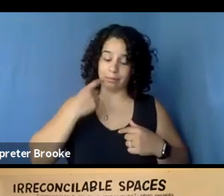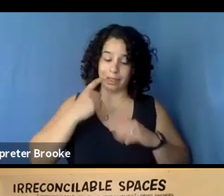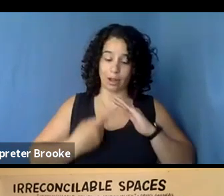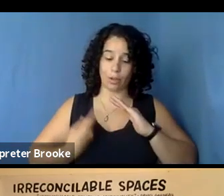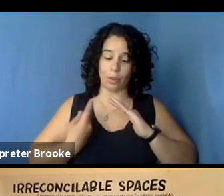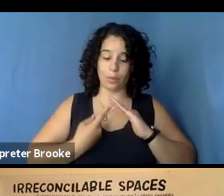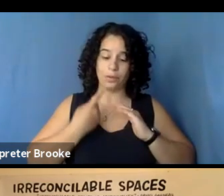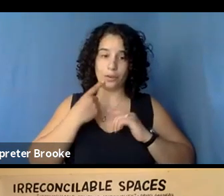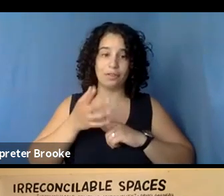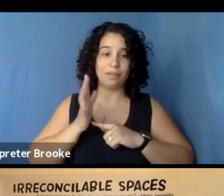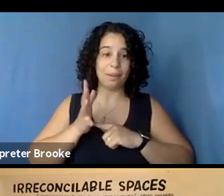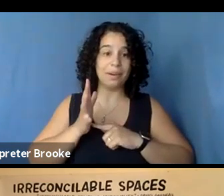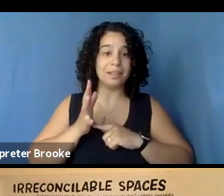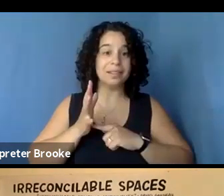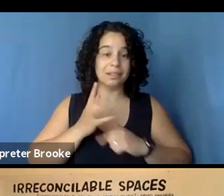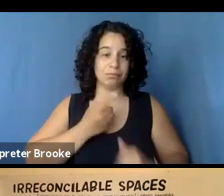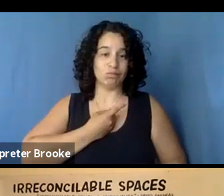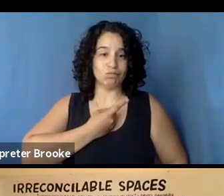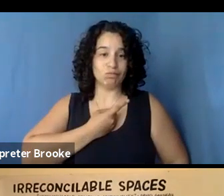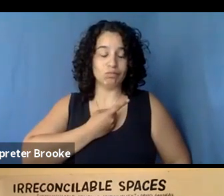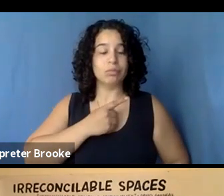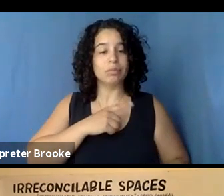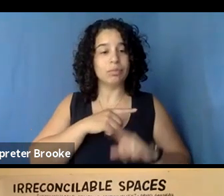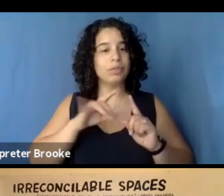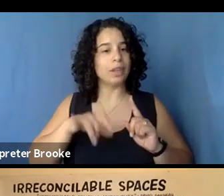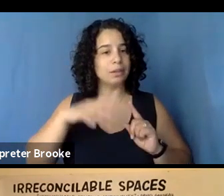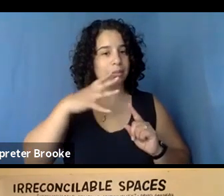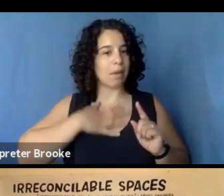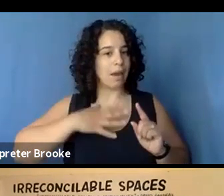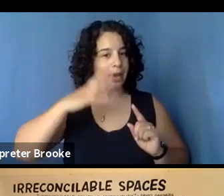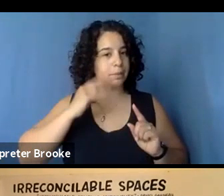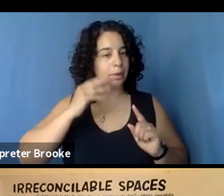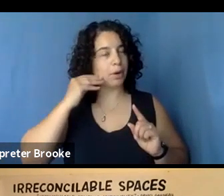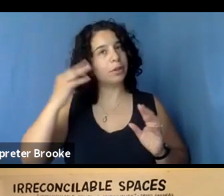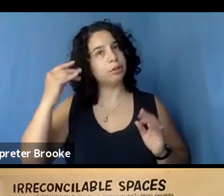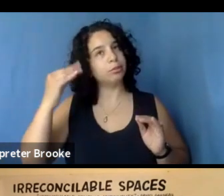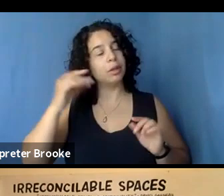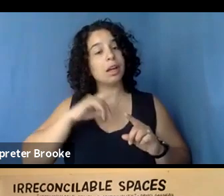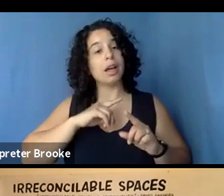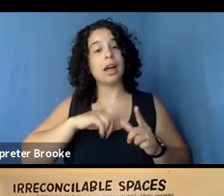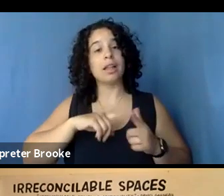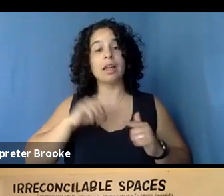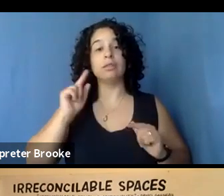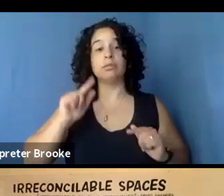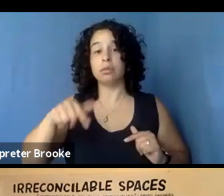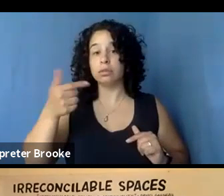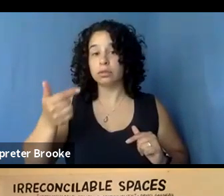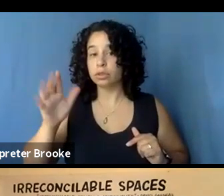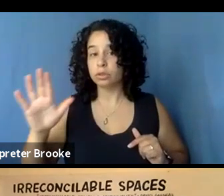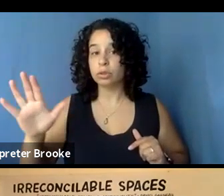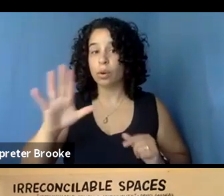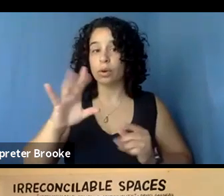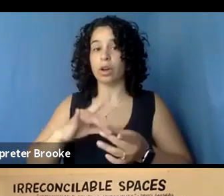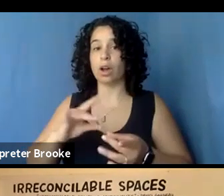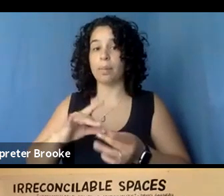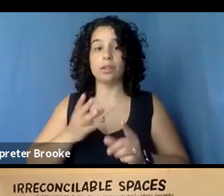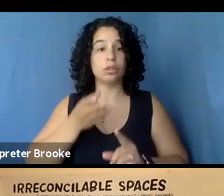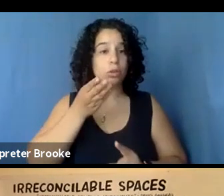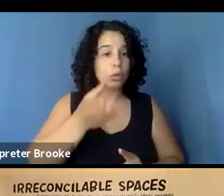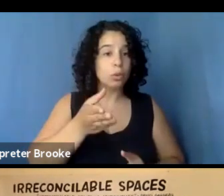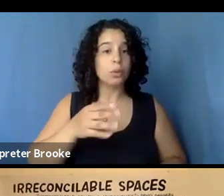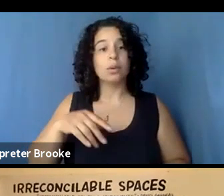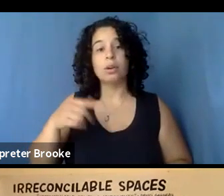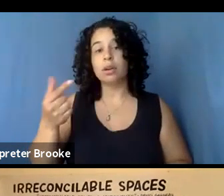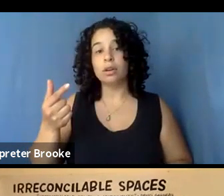experience. But then when I heard you, Tara, particularly you talking, Grant talking, and of course,